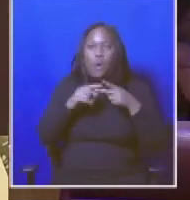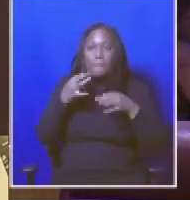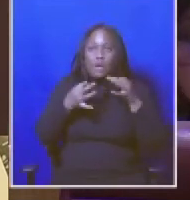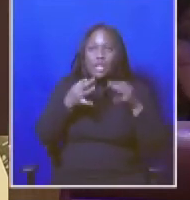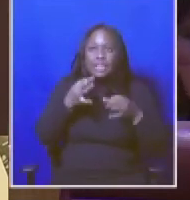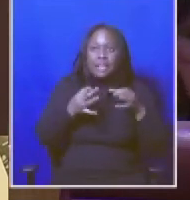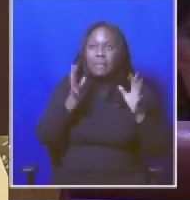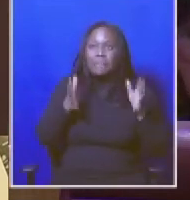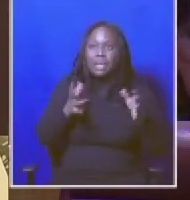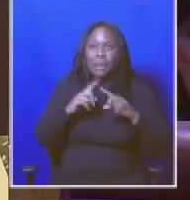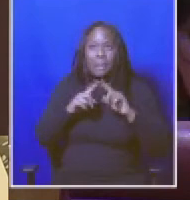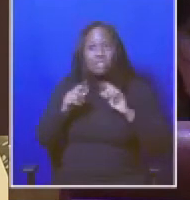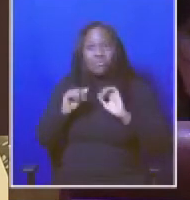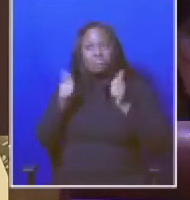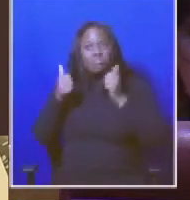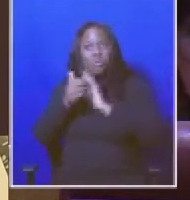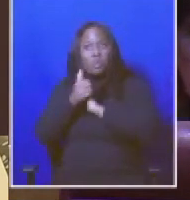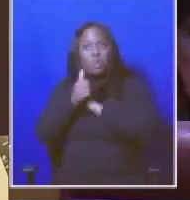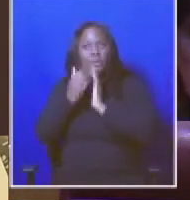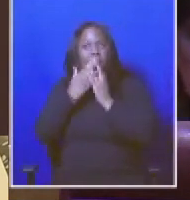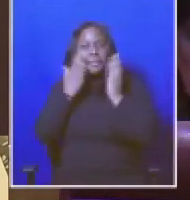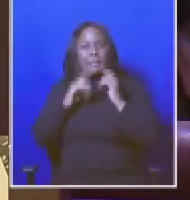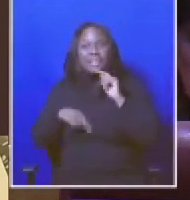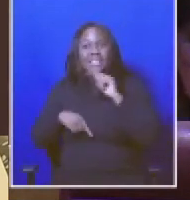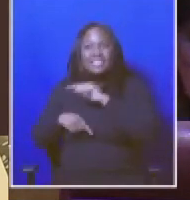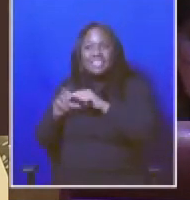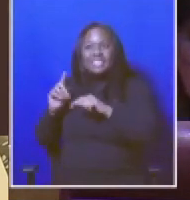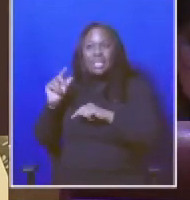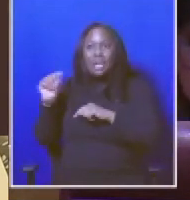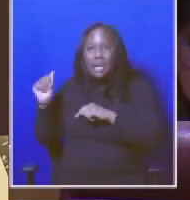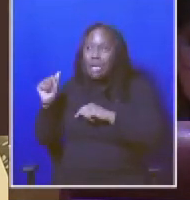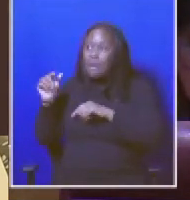fitness for the job. Whereas the DA employs